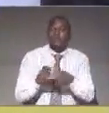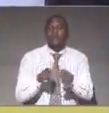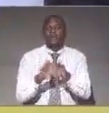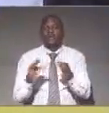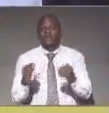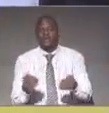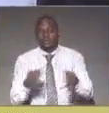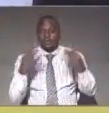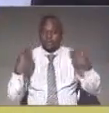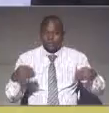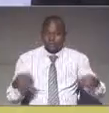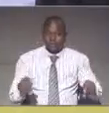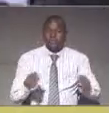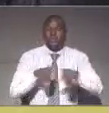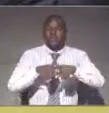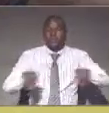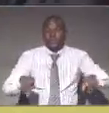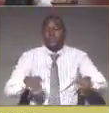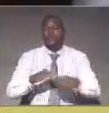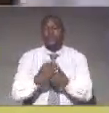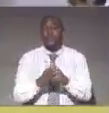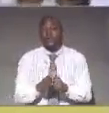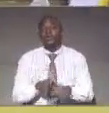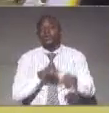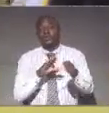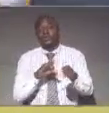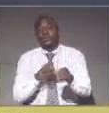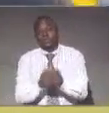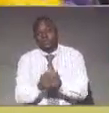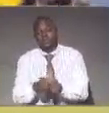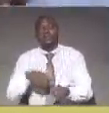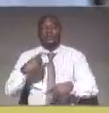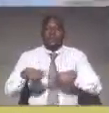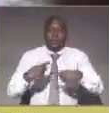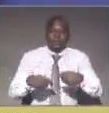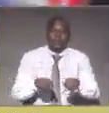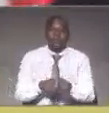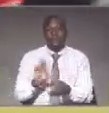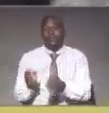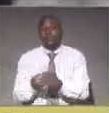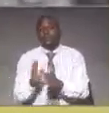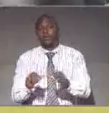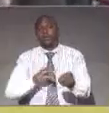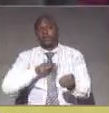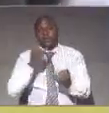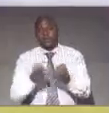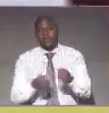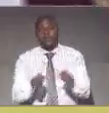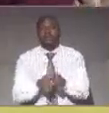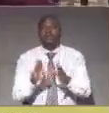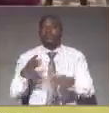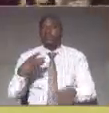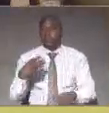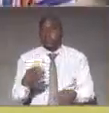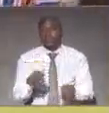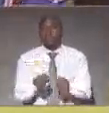assorted equipment for furniture making, maize milling, processing agro products to create jobs and wealth.